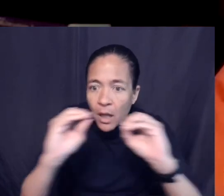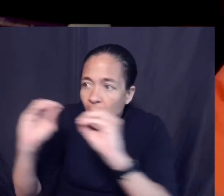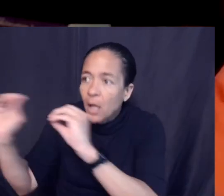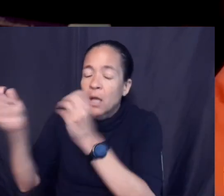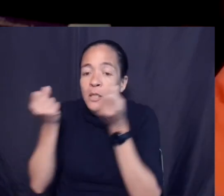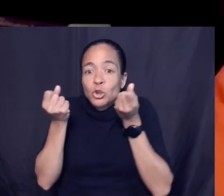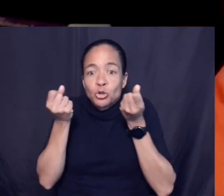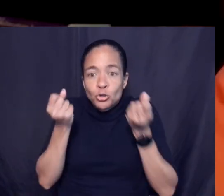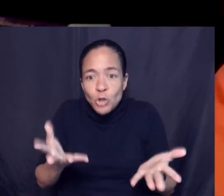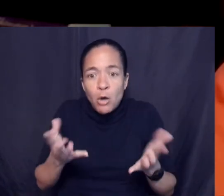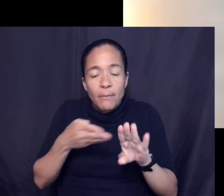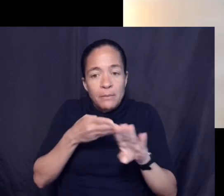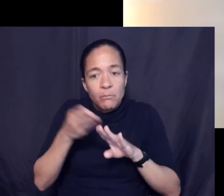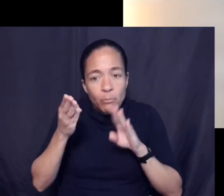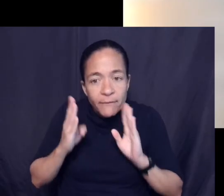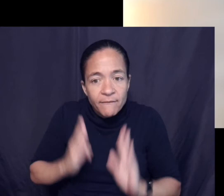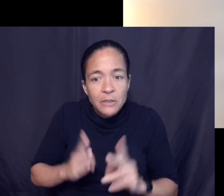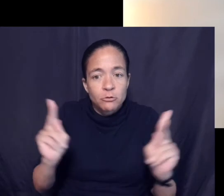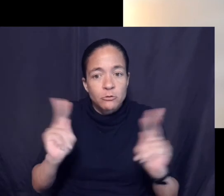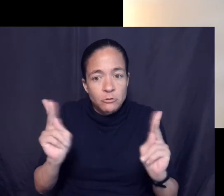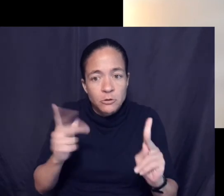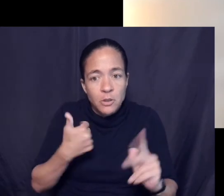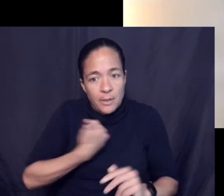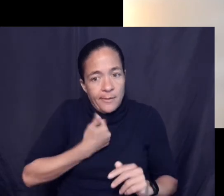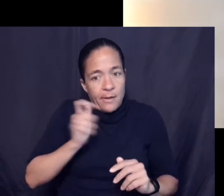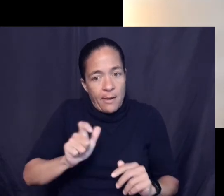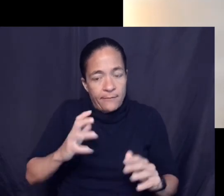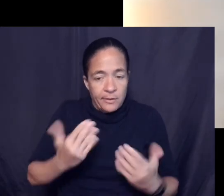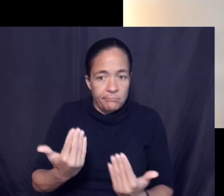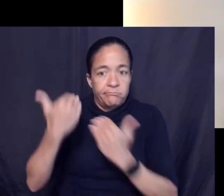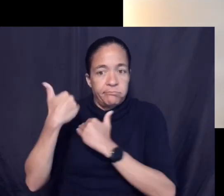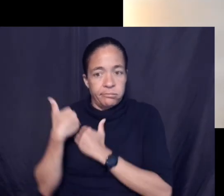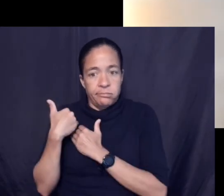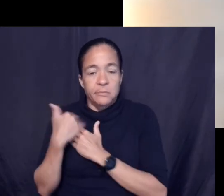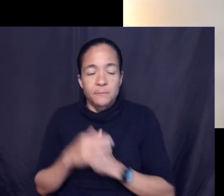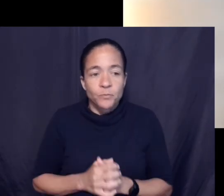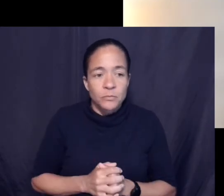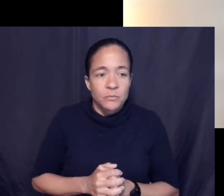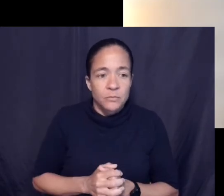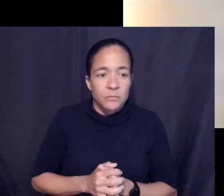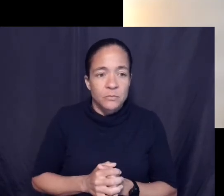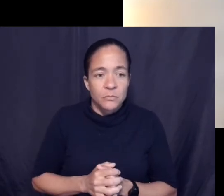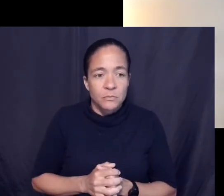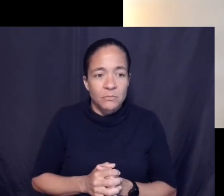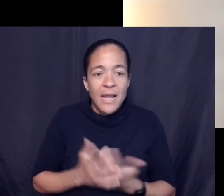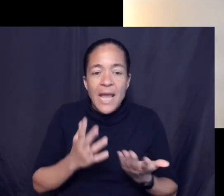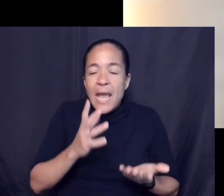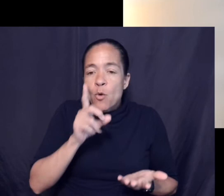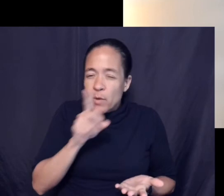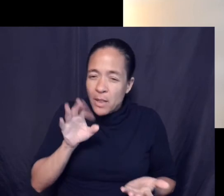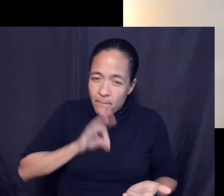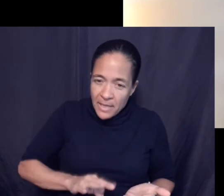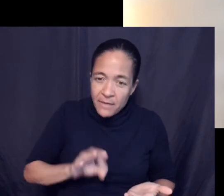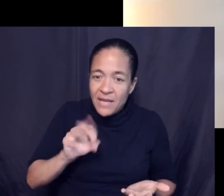many professionals. You know, it was really helpful if they just knew